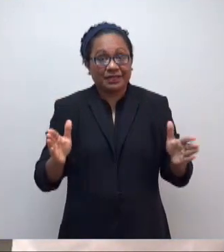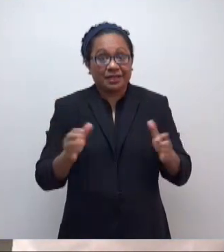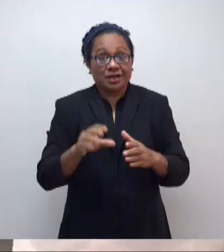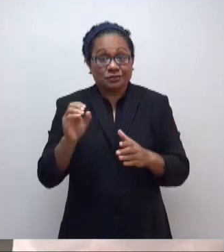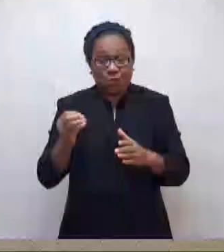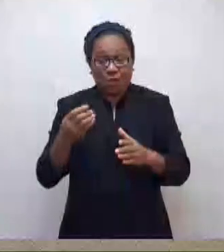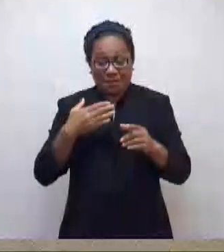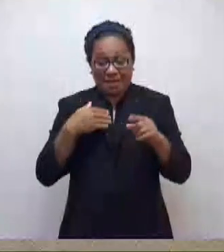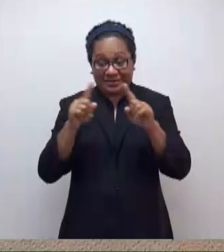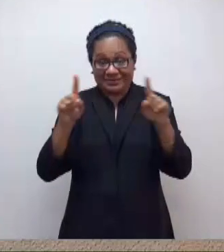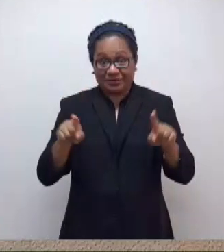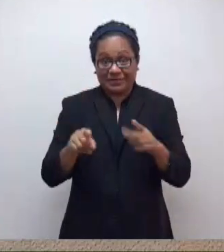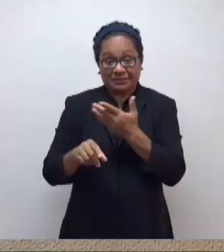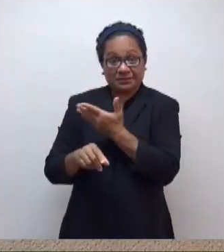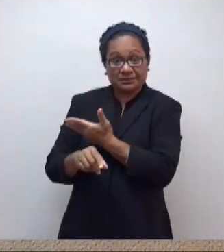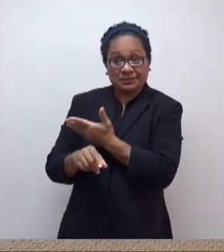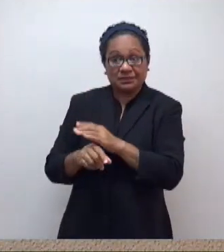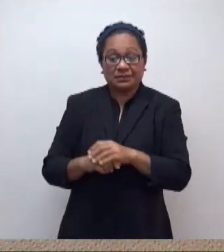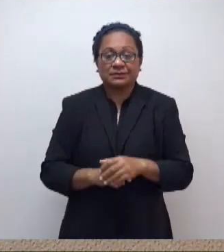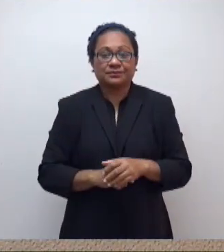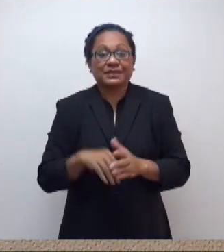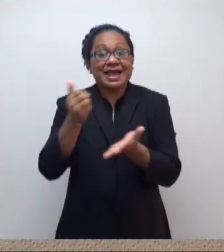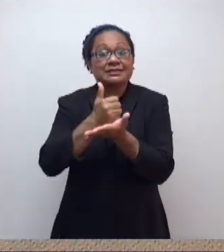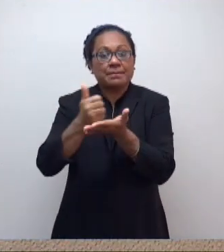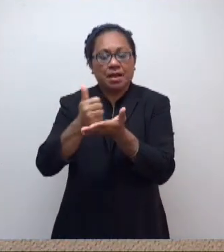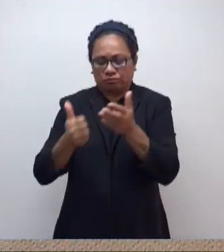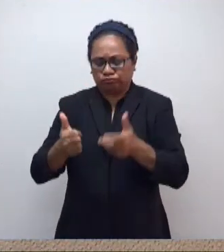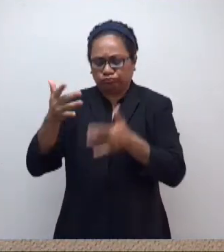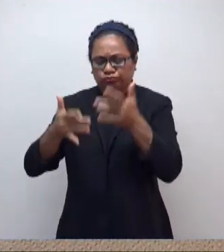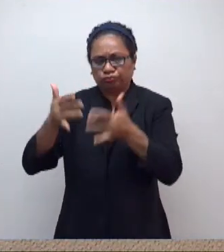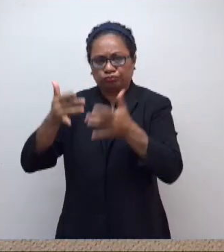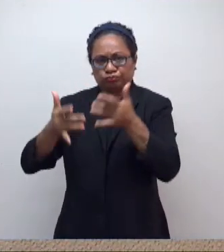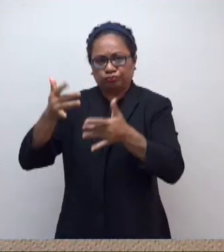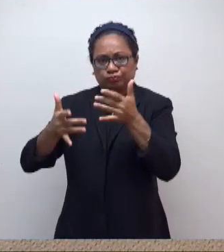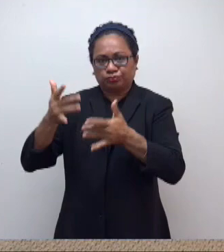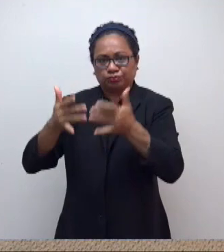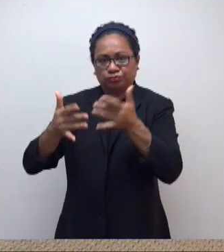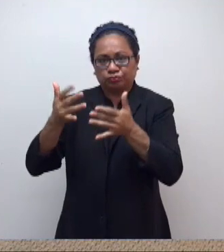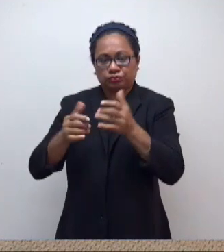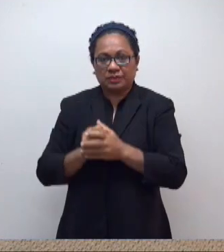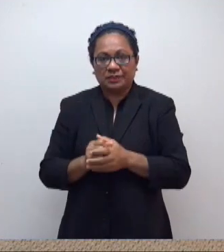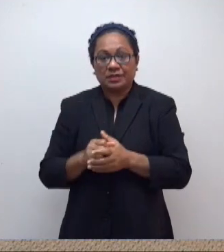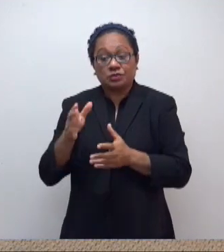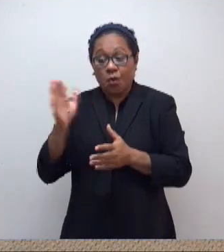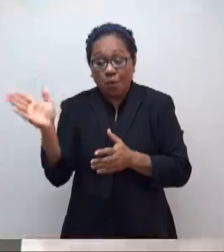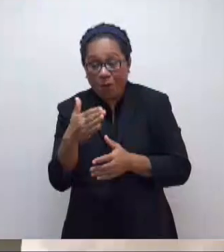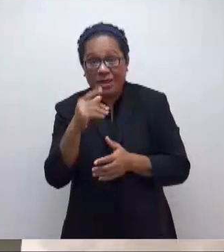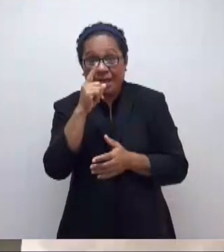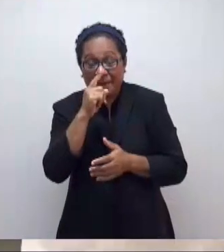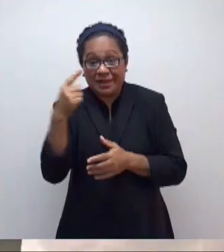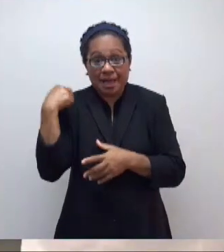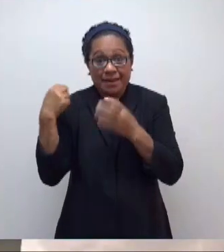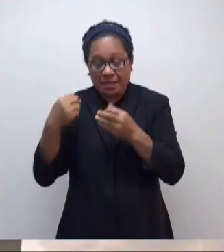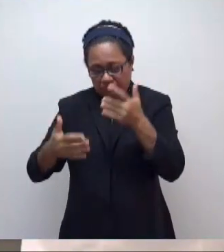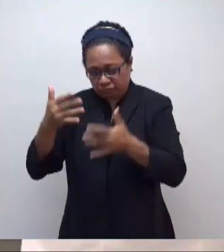screen is an electronic number generator. It will run through every entry to select one